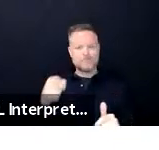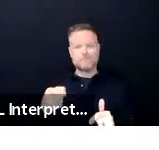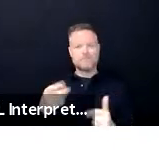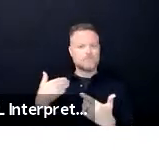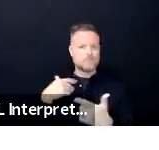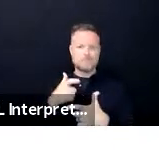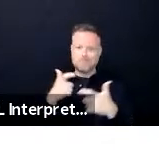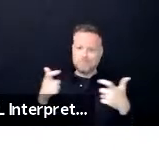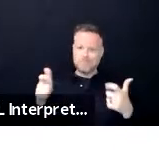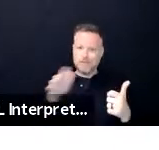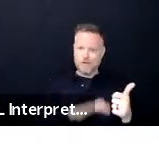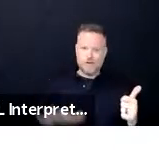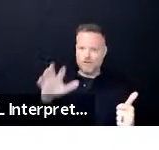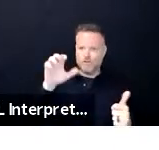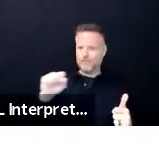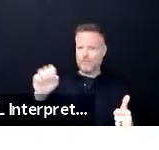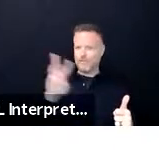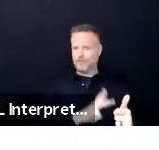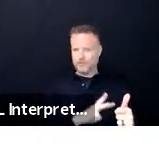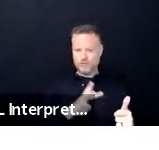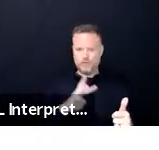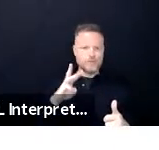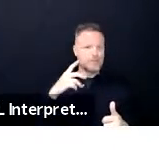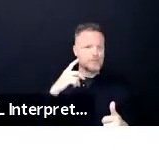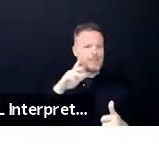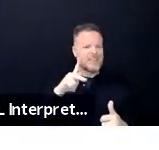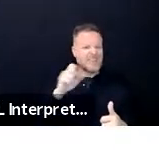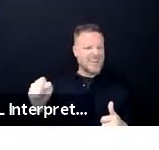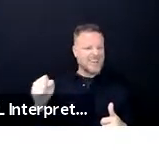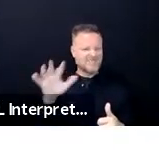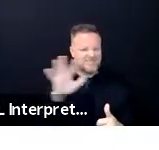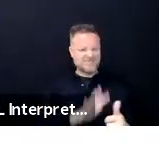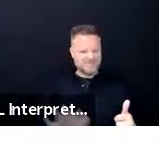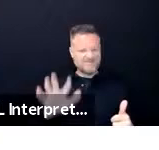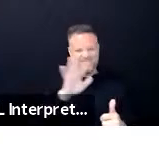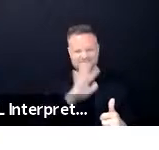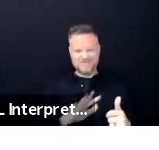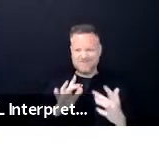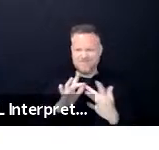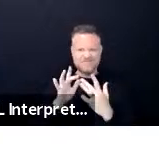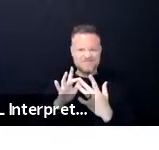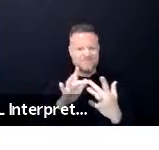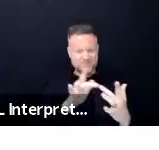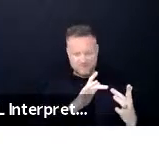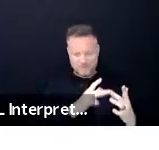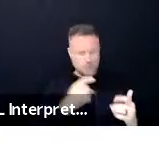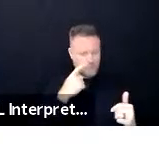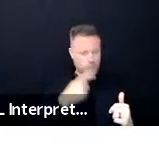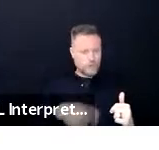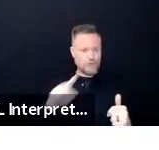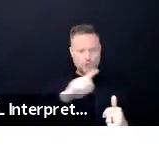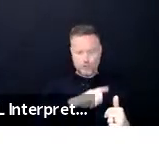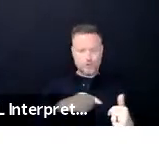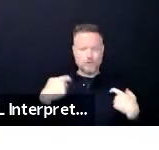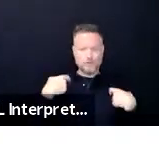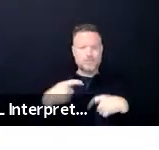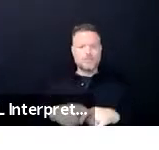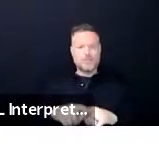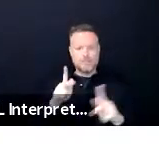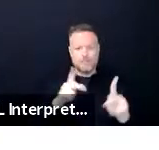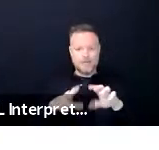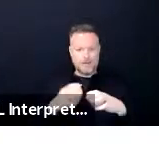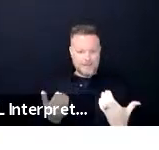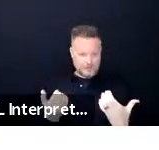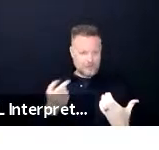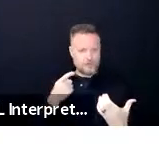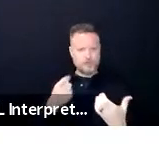footprint in Southwest Kansas, covering Dodge, Garden City, and Liberal, among other communities. So those that we have radio stations running those